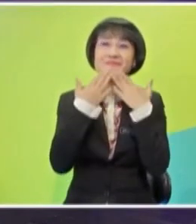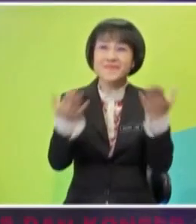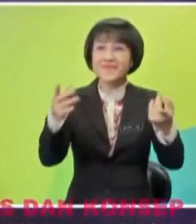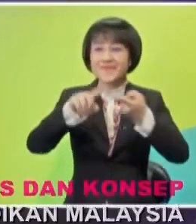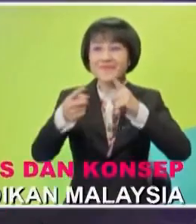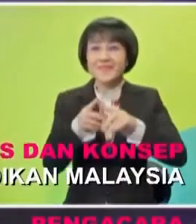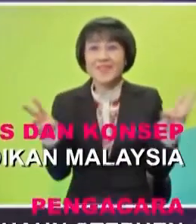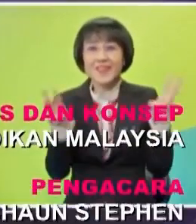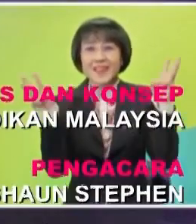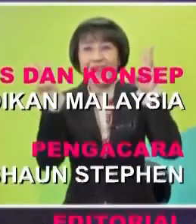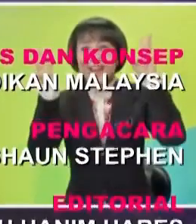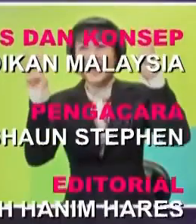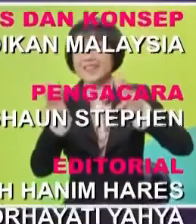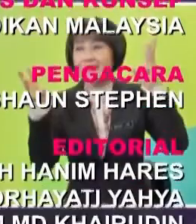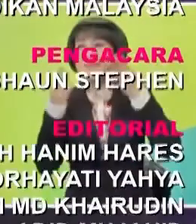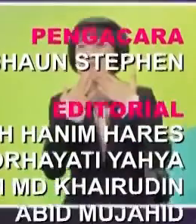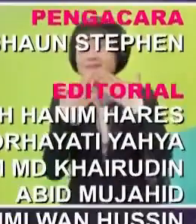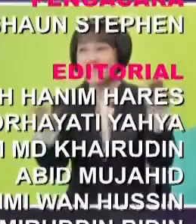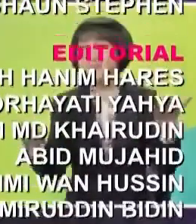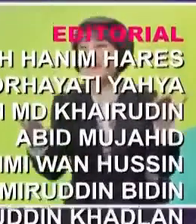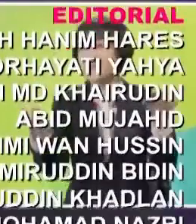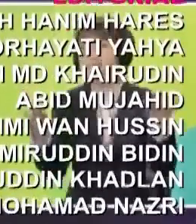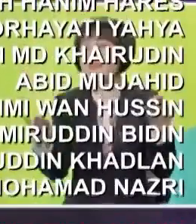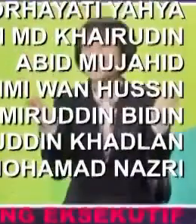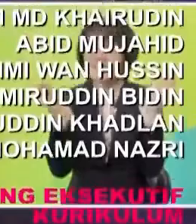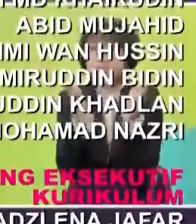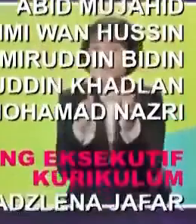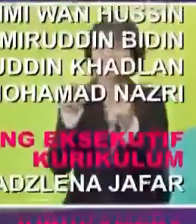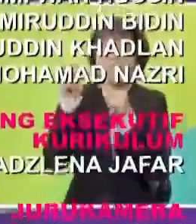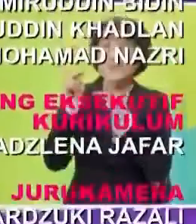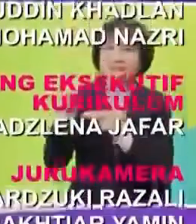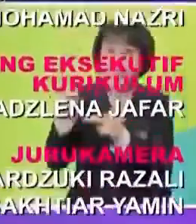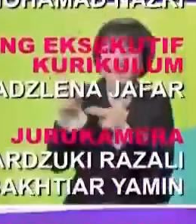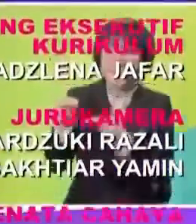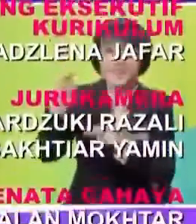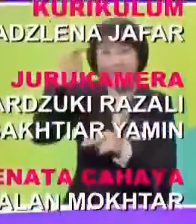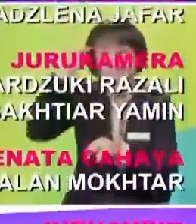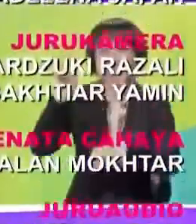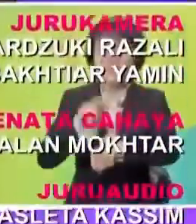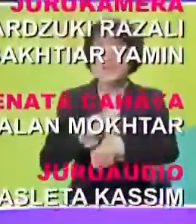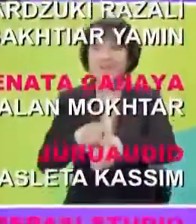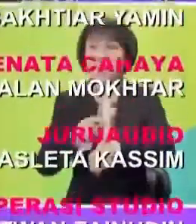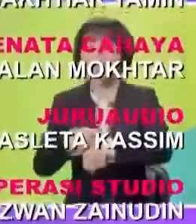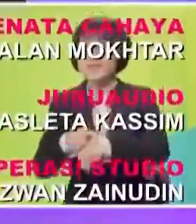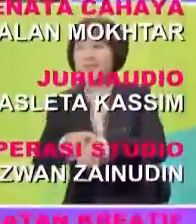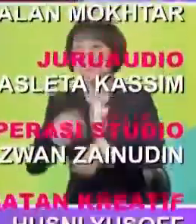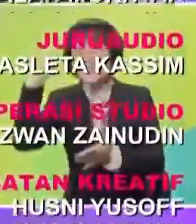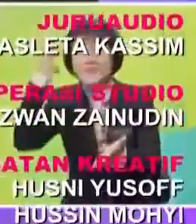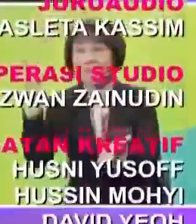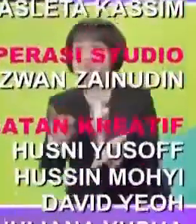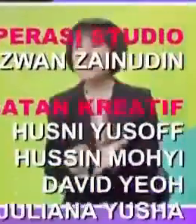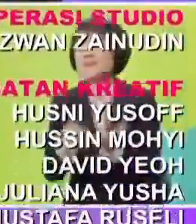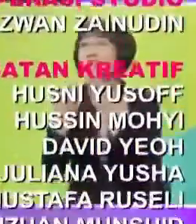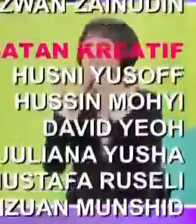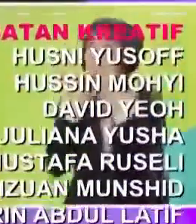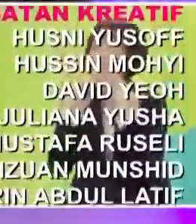Wow! What's this? Thank you so much. A small appreciation for all the times we know each other. Wow! Thank you so much, Mr.